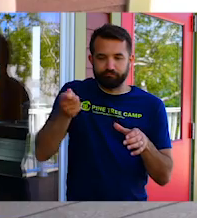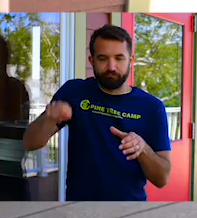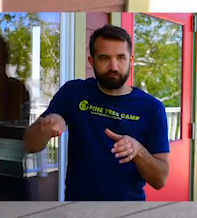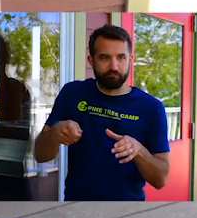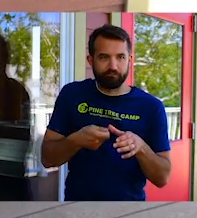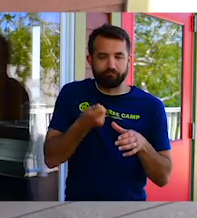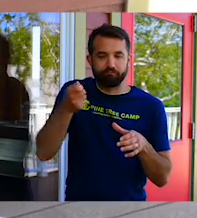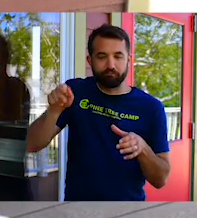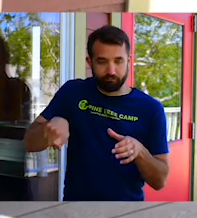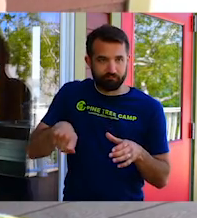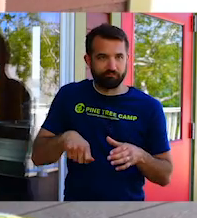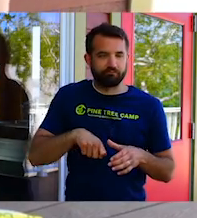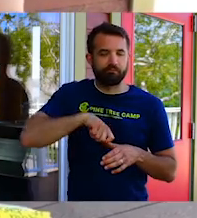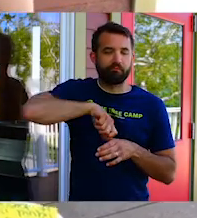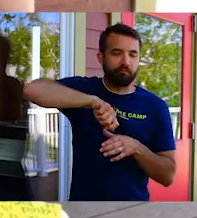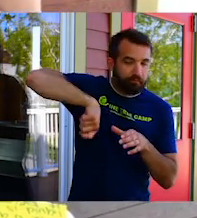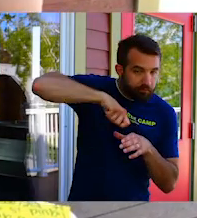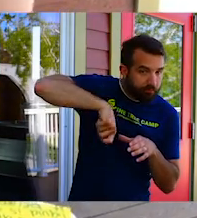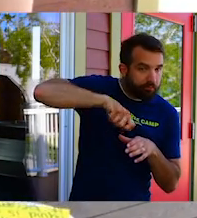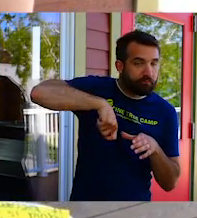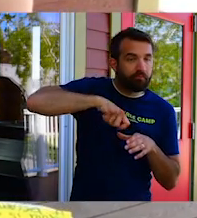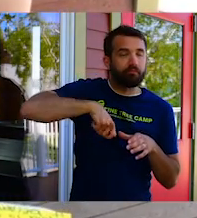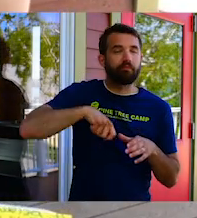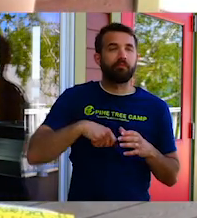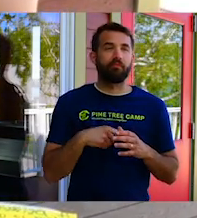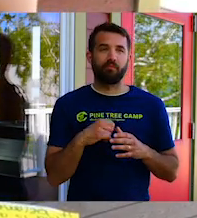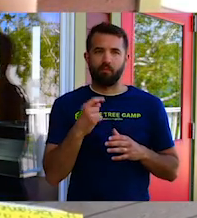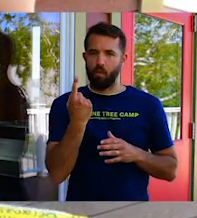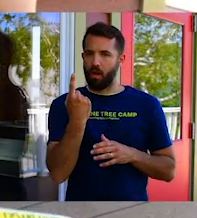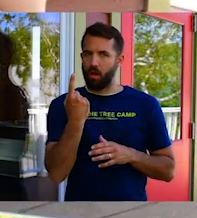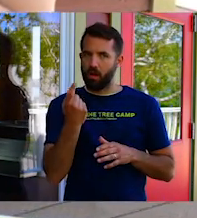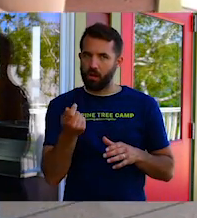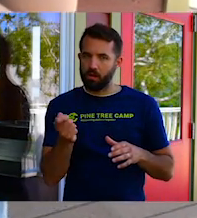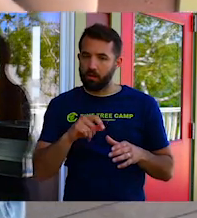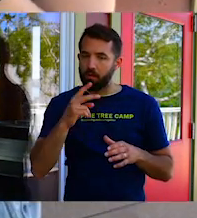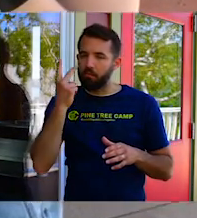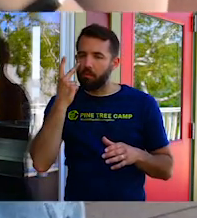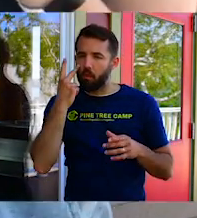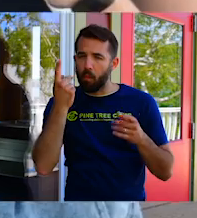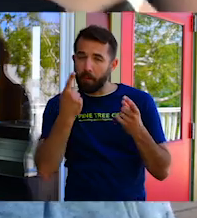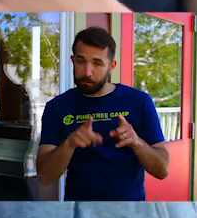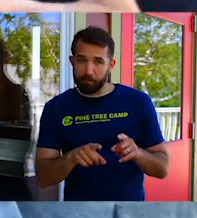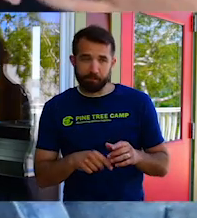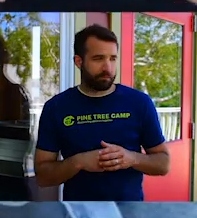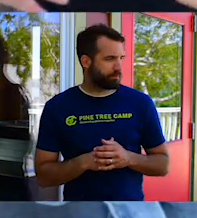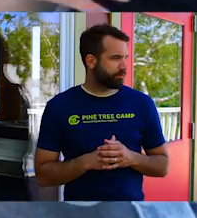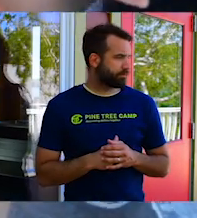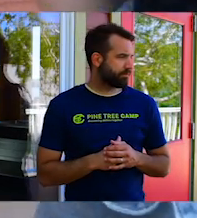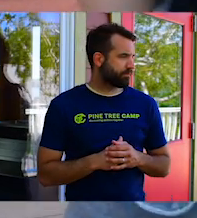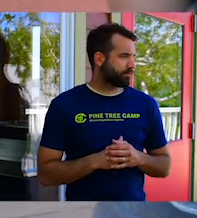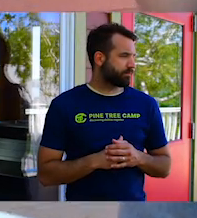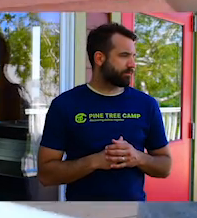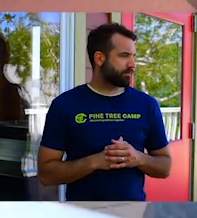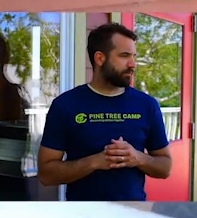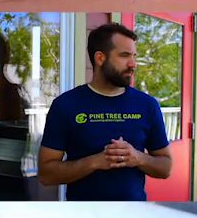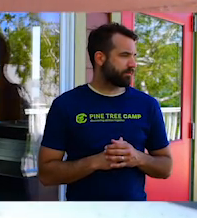water spoonful by spoonful. It's really important to just do one at a time because you're going to find a consistency that you like.